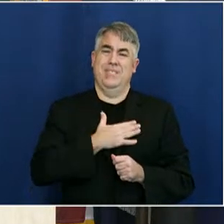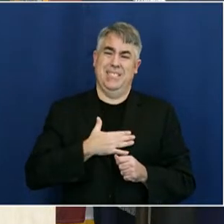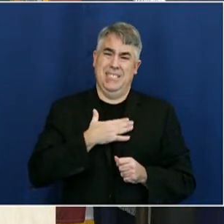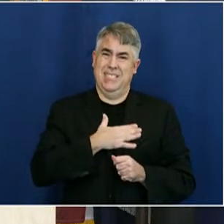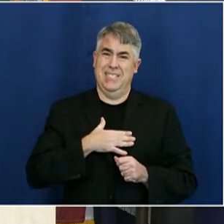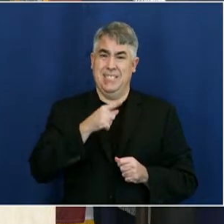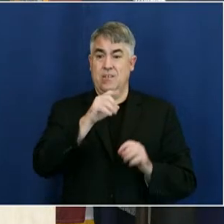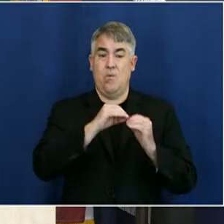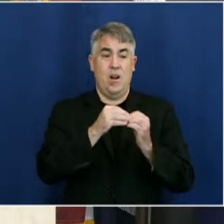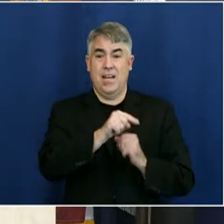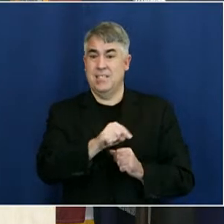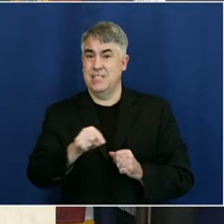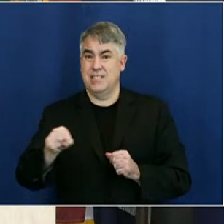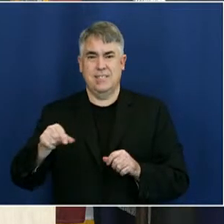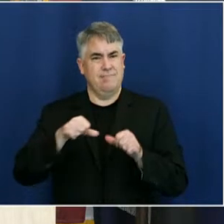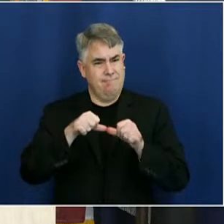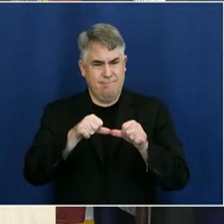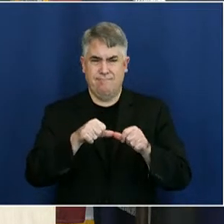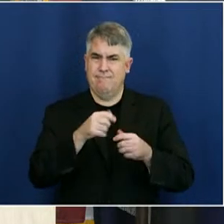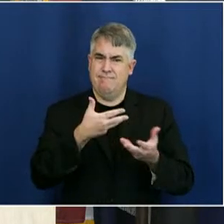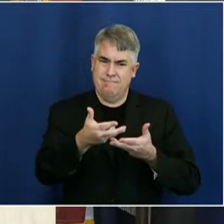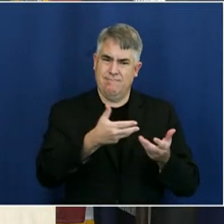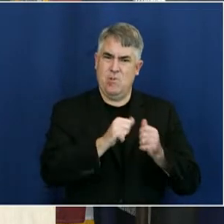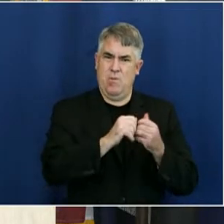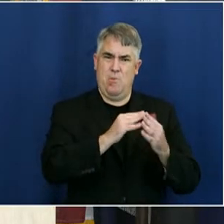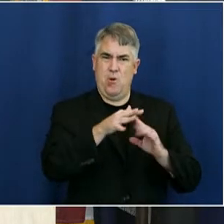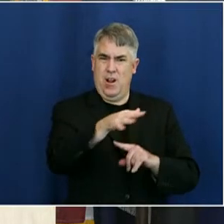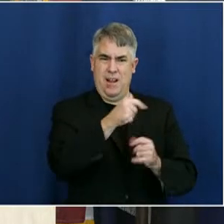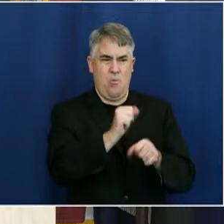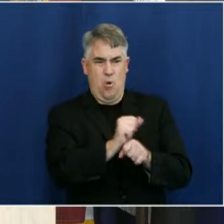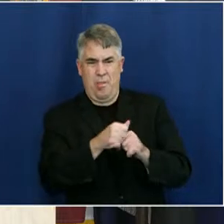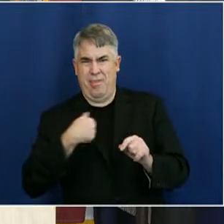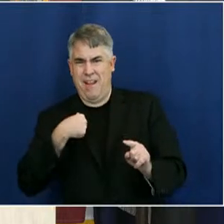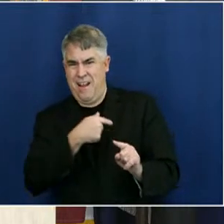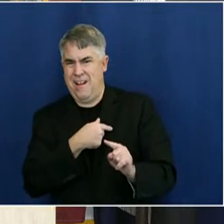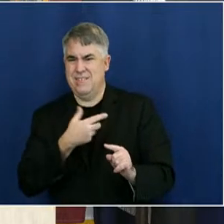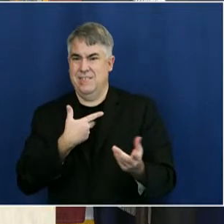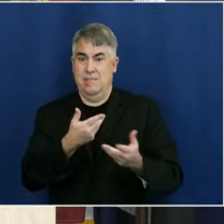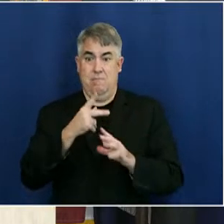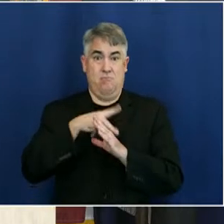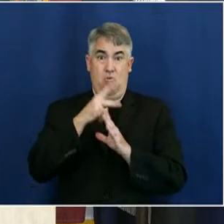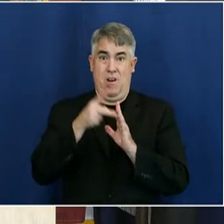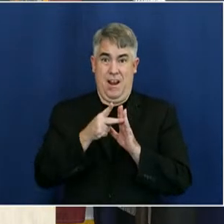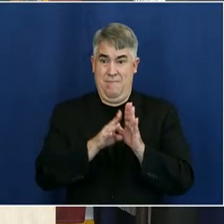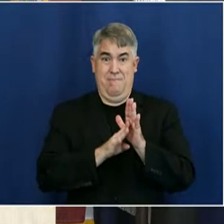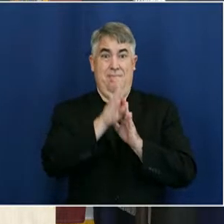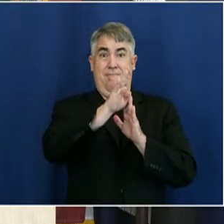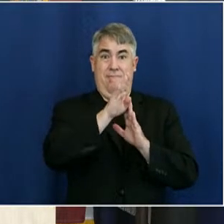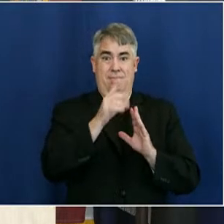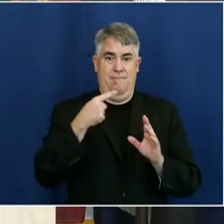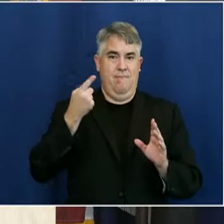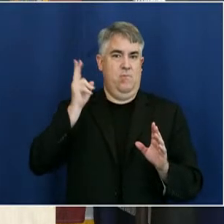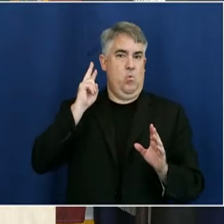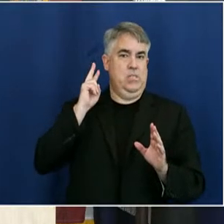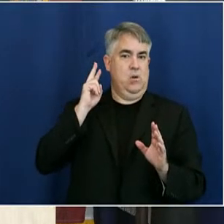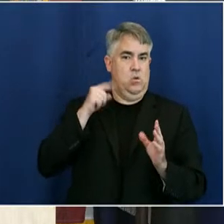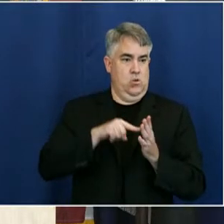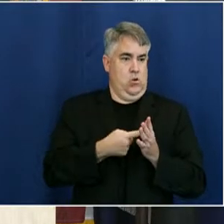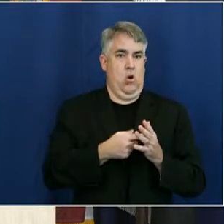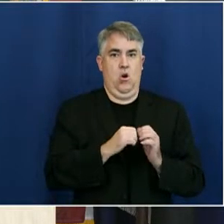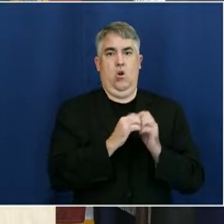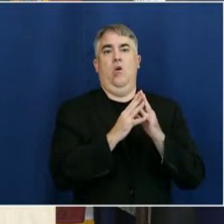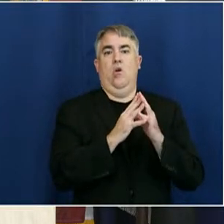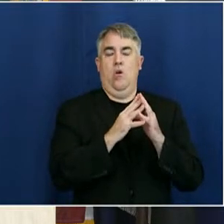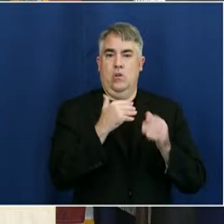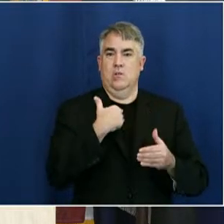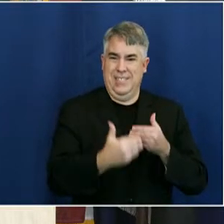to do this work with us, and this program was launched 2 weeks ago around the Promotora program. I actually had the honor of running